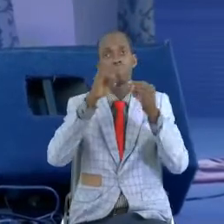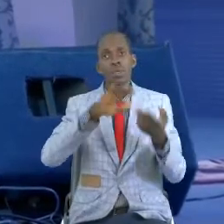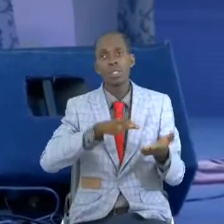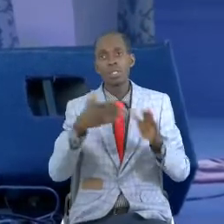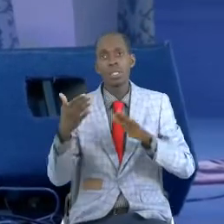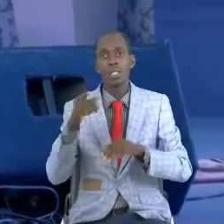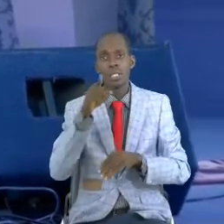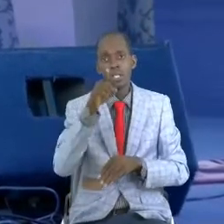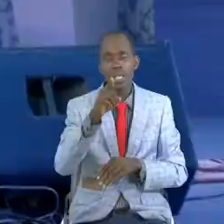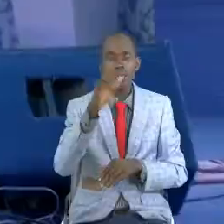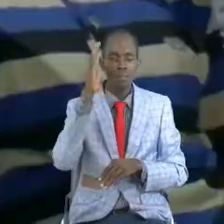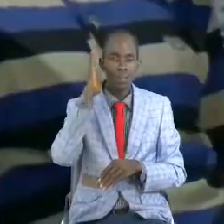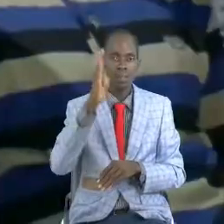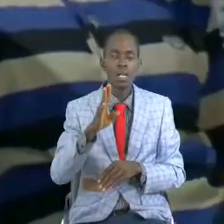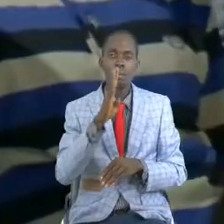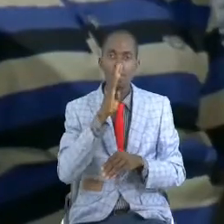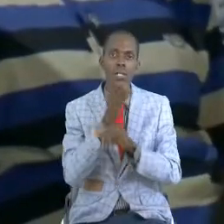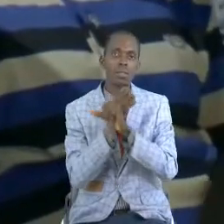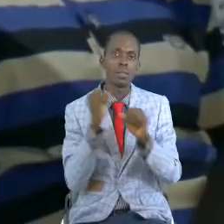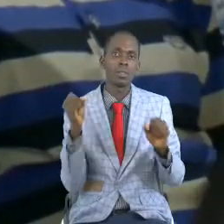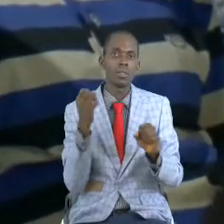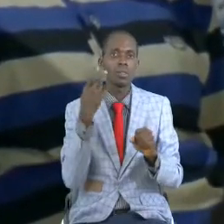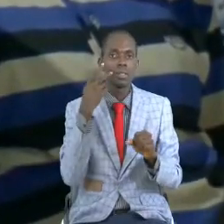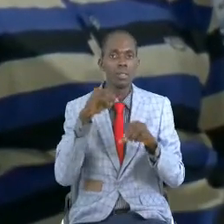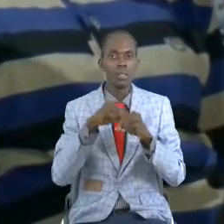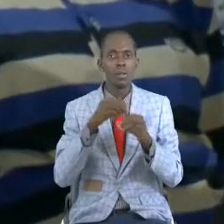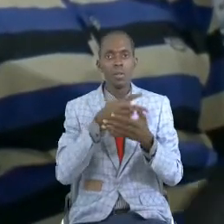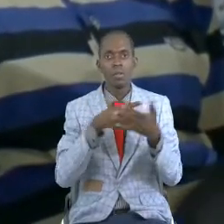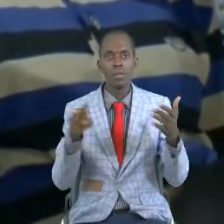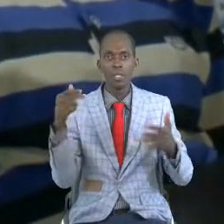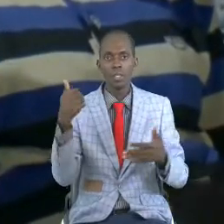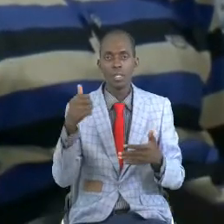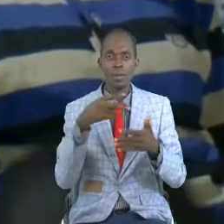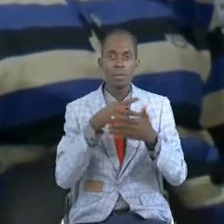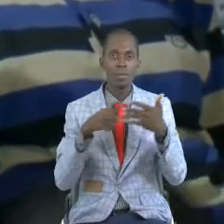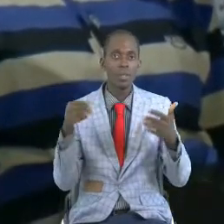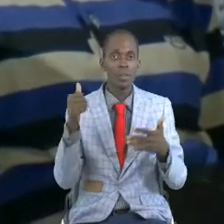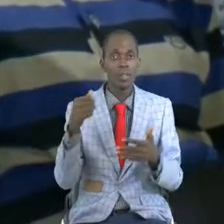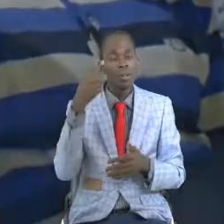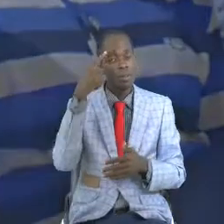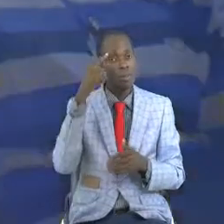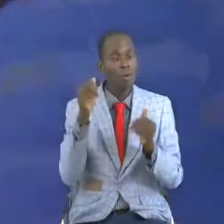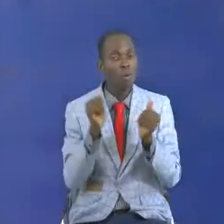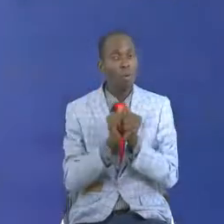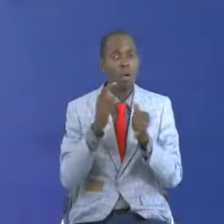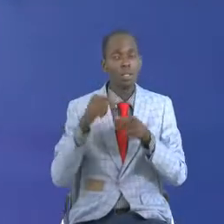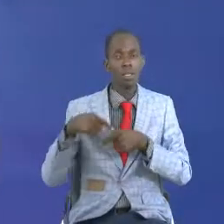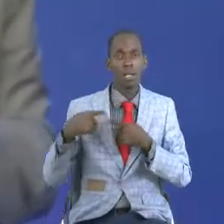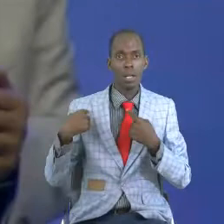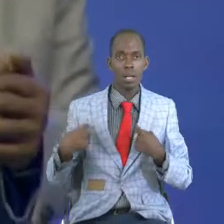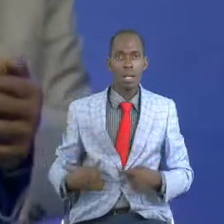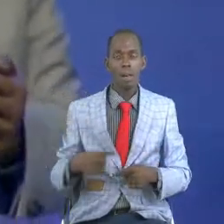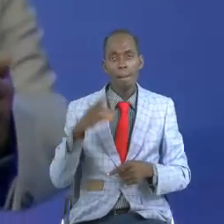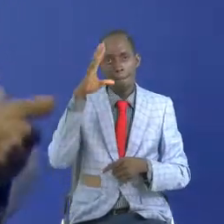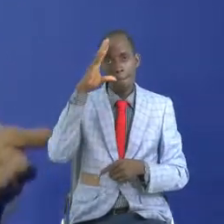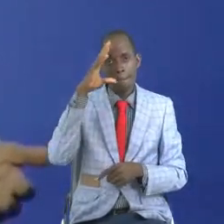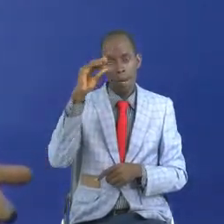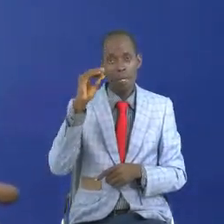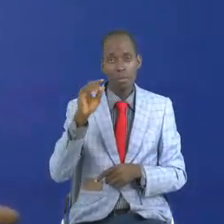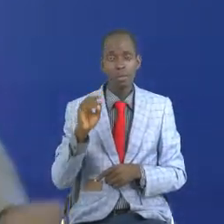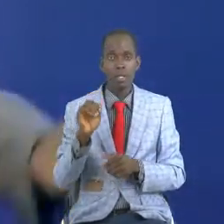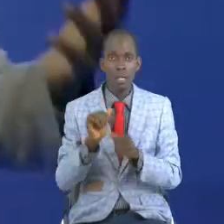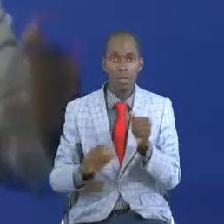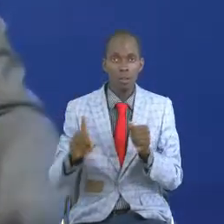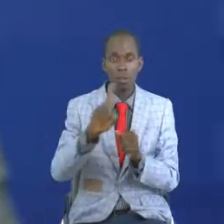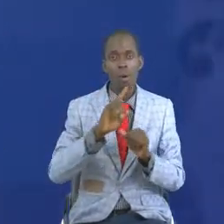shalt be saved look at busting investing forward the hearts man believeth unto